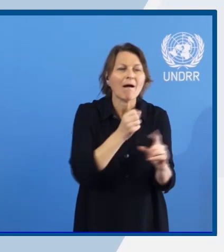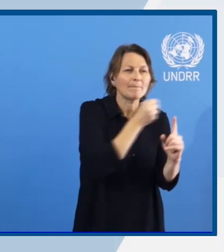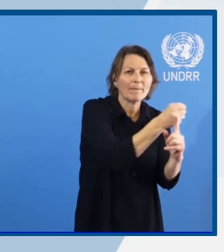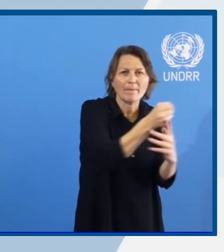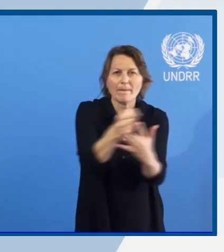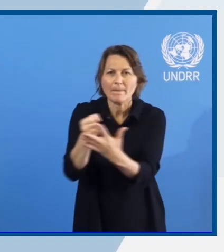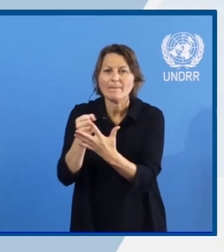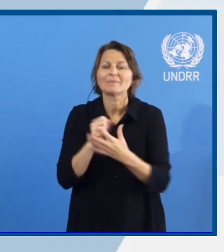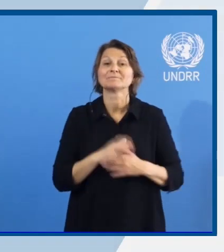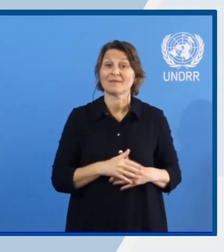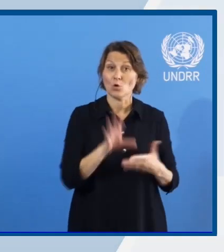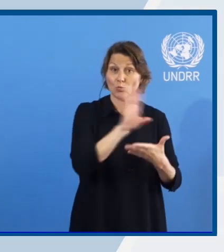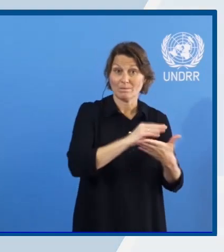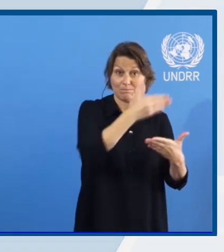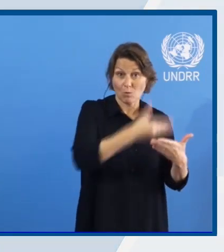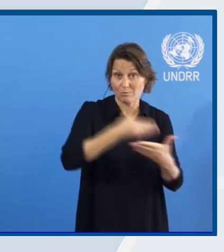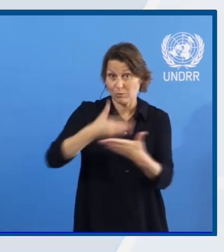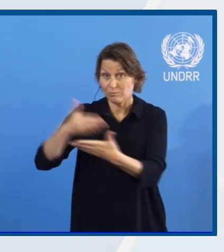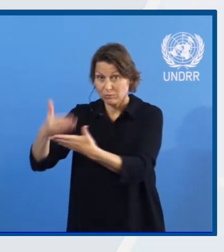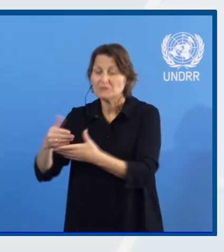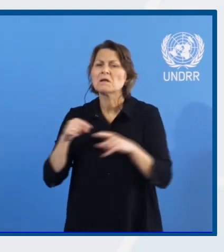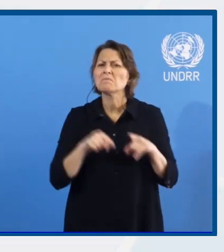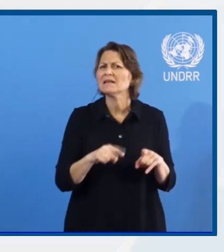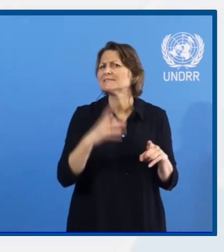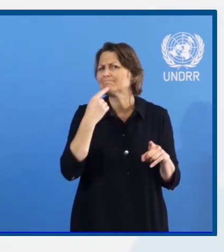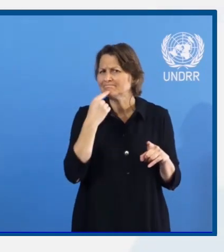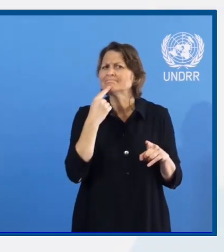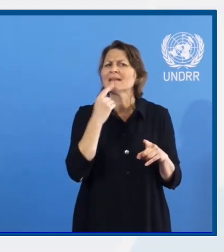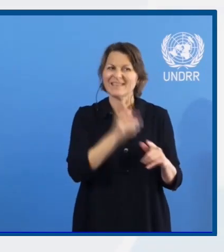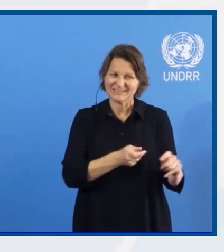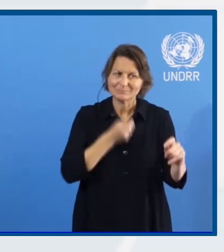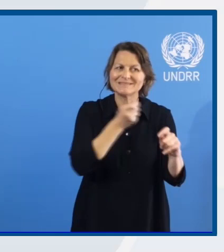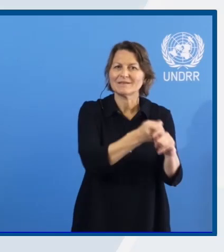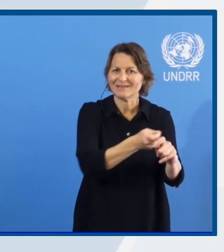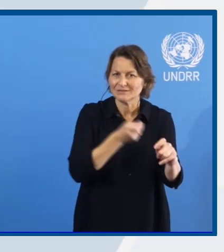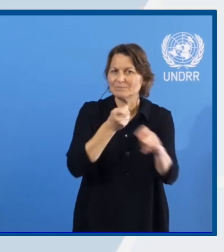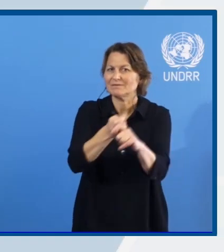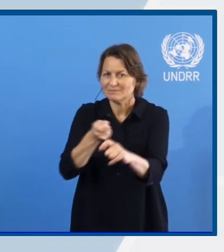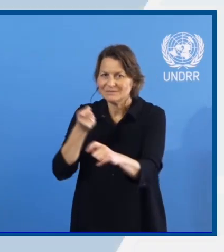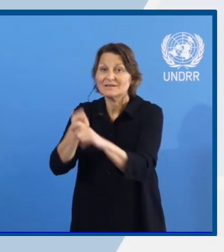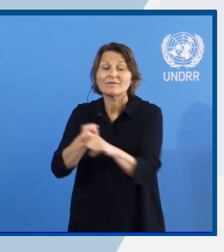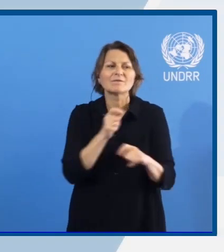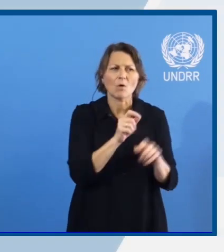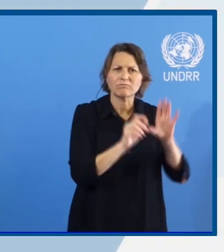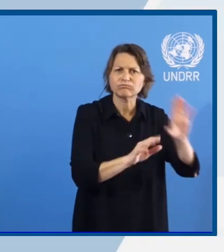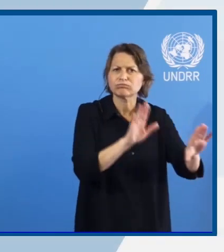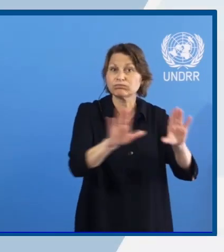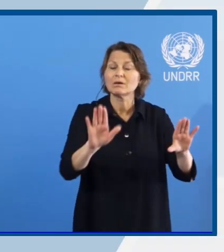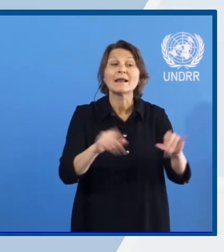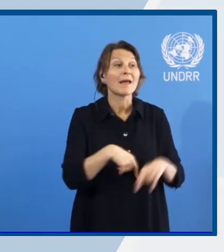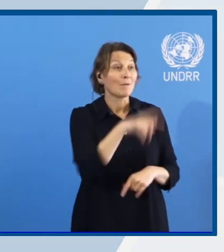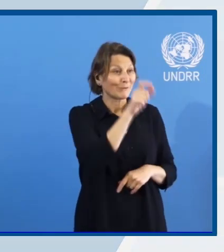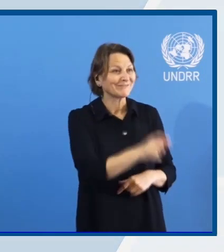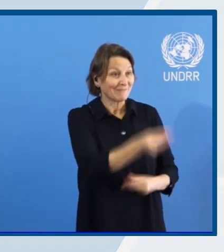reports is supported by a version that is tailor-made for policymakers with simpler and more direct messages